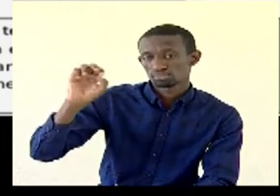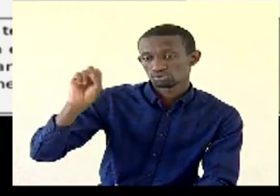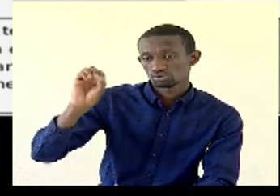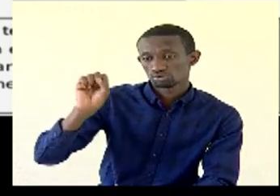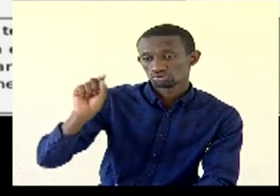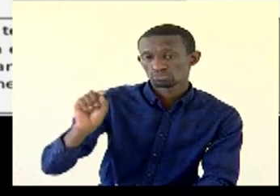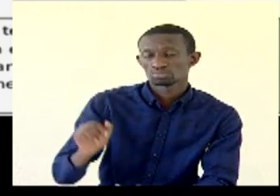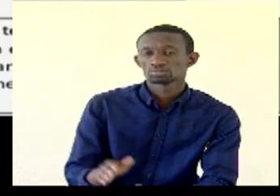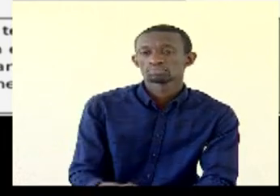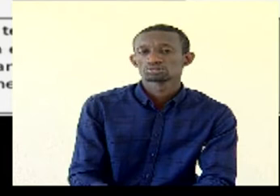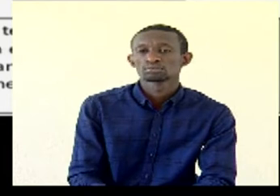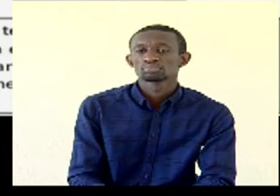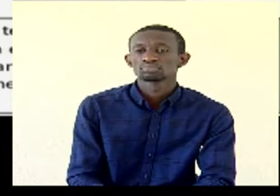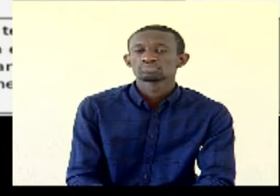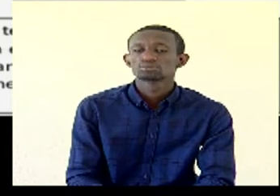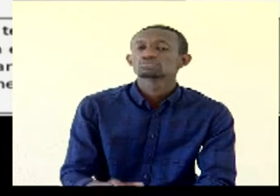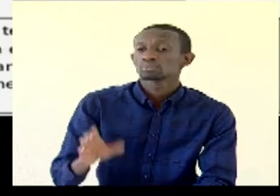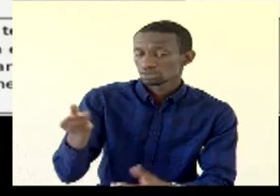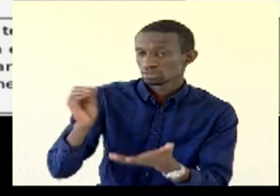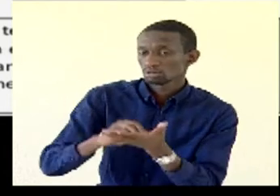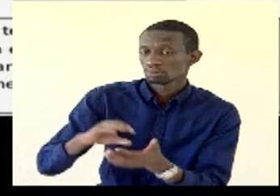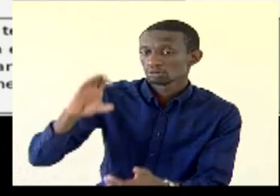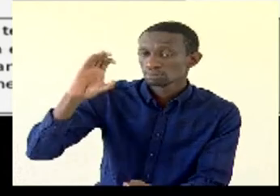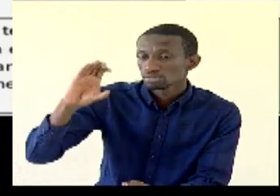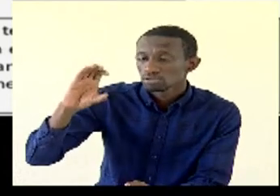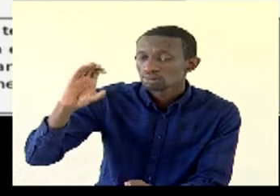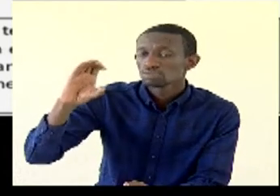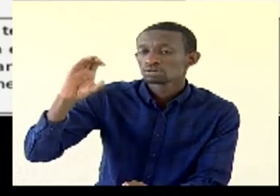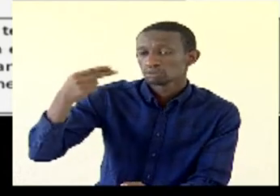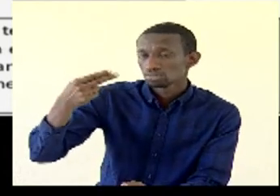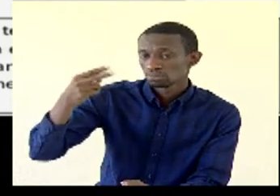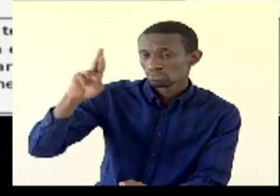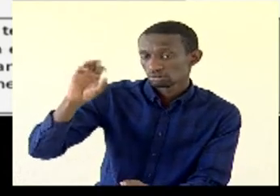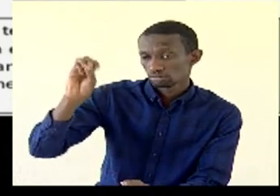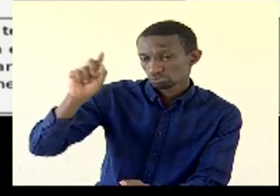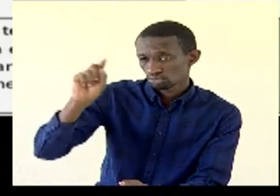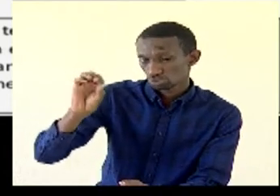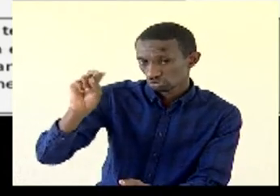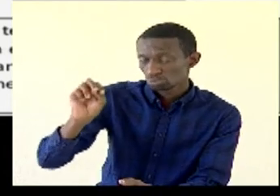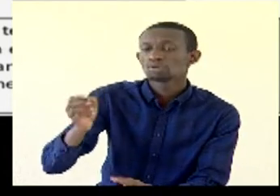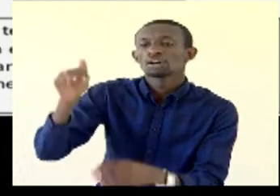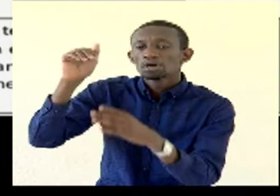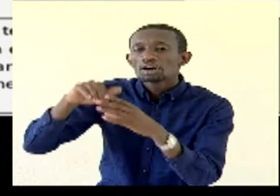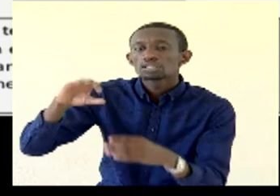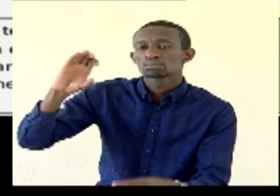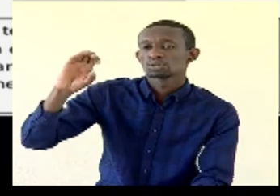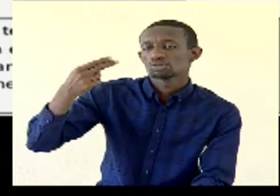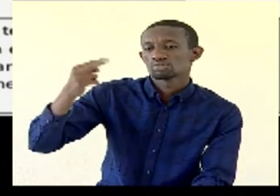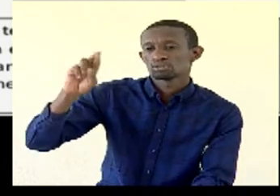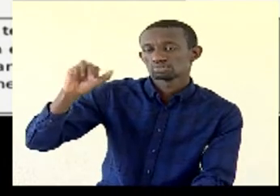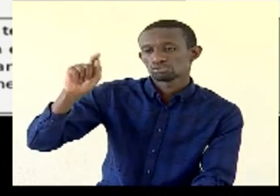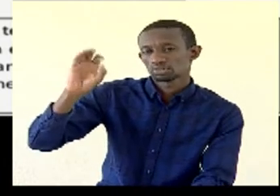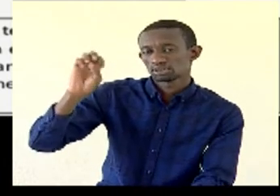sorry i repeat chromosomes contain chromatids so those are the structural components